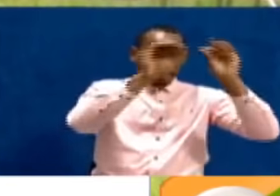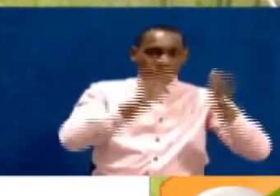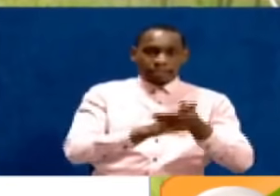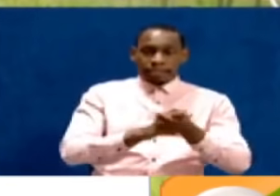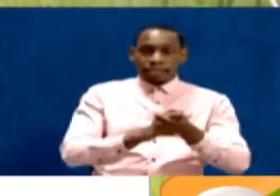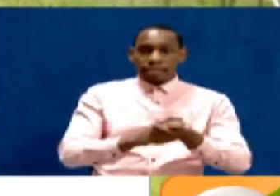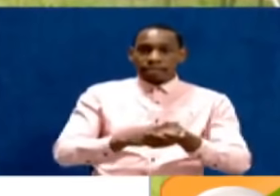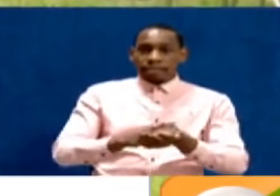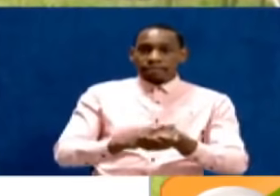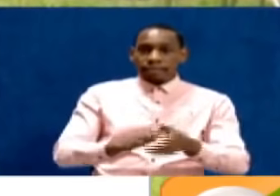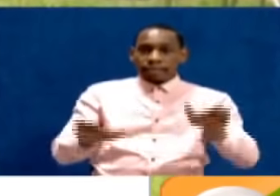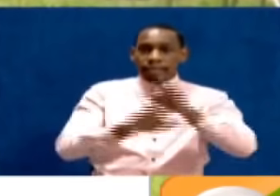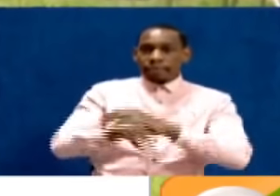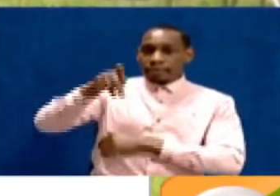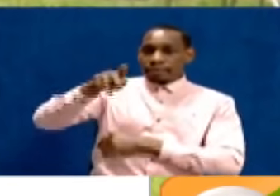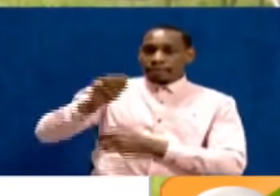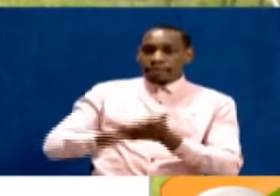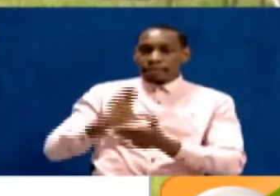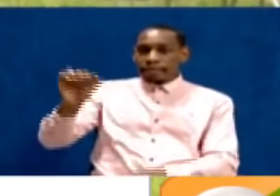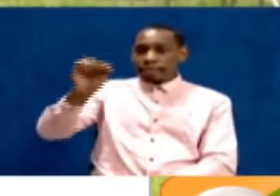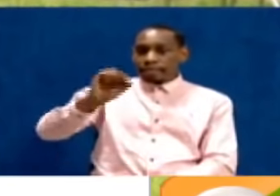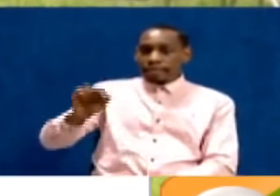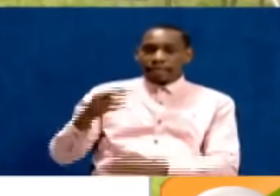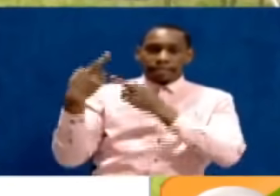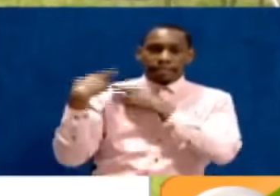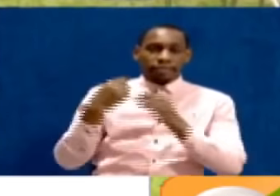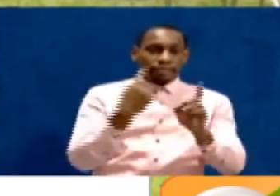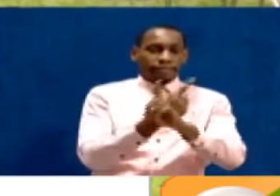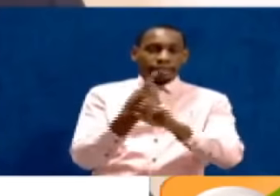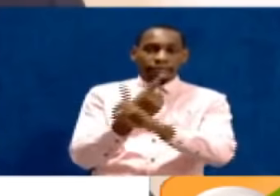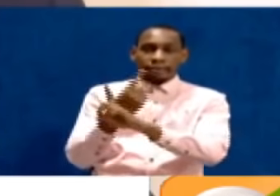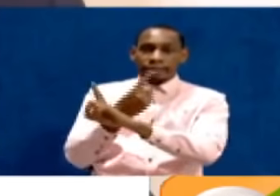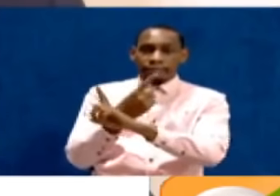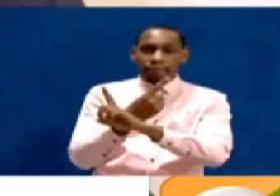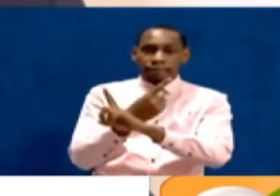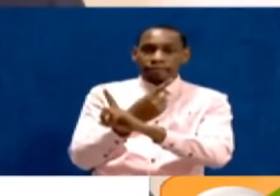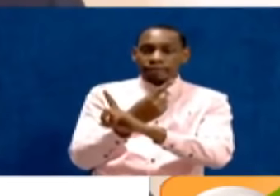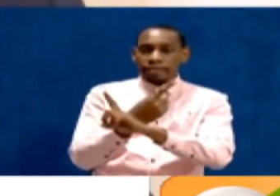a deputy prime minister, and cabinet minister in charge of various dockets.